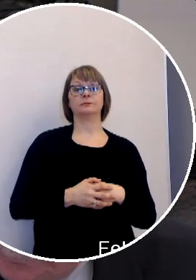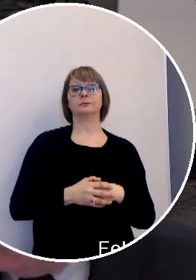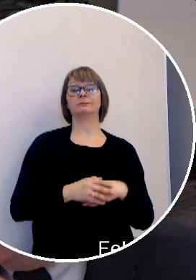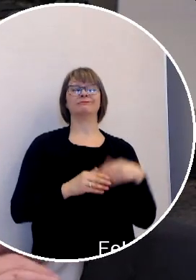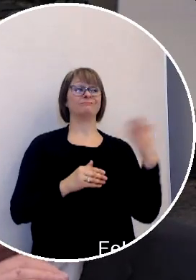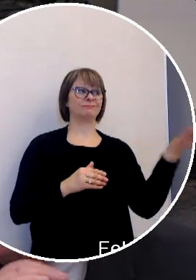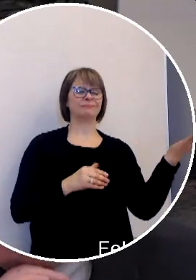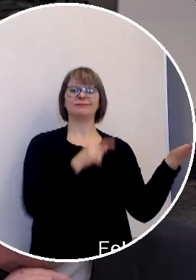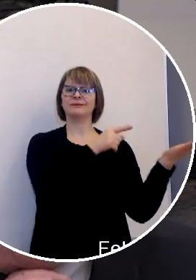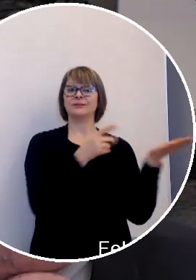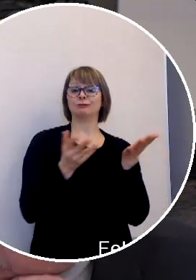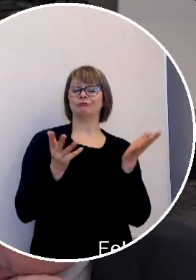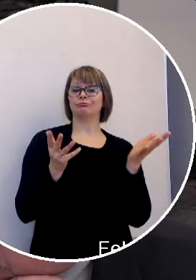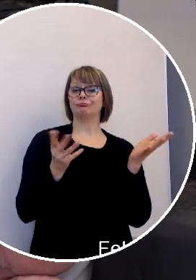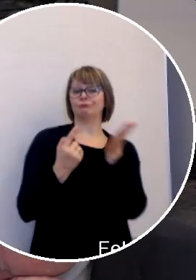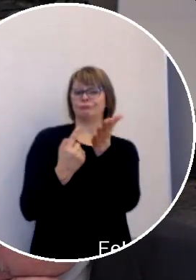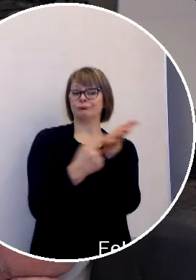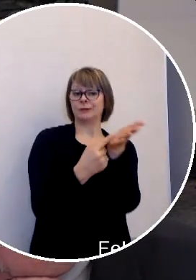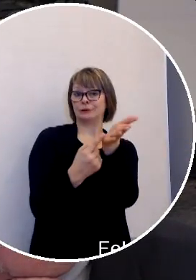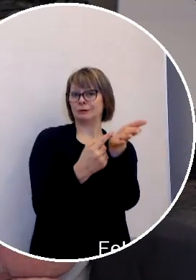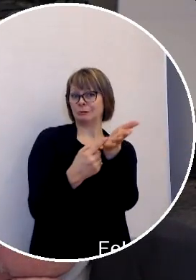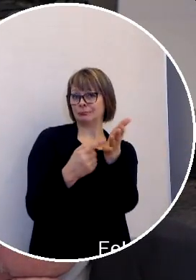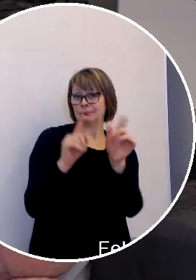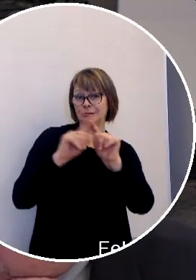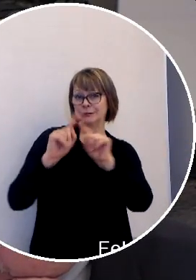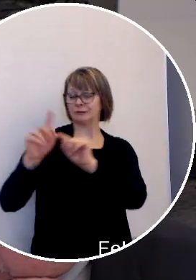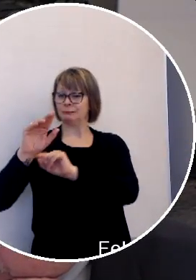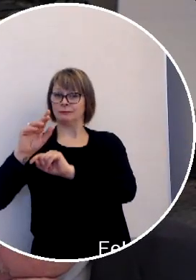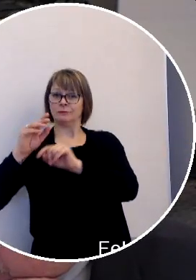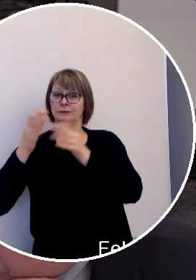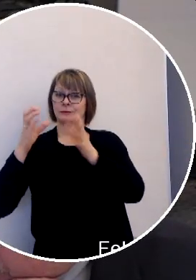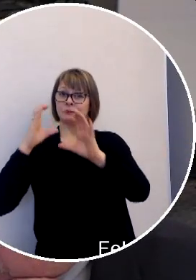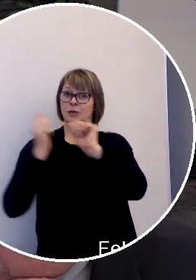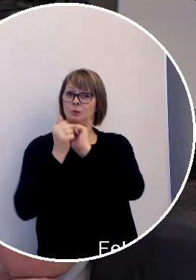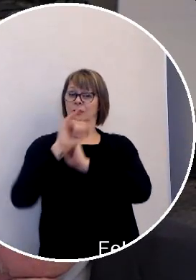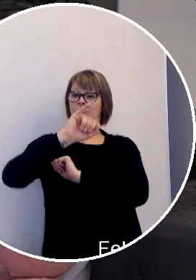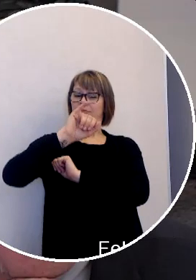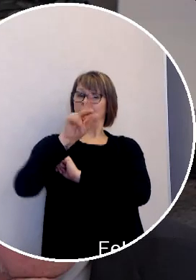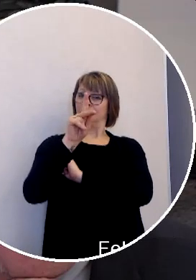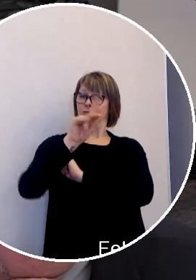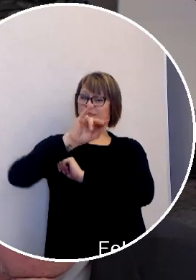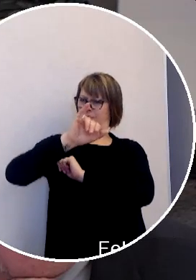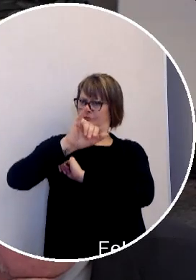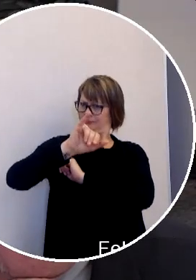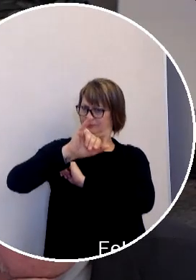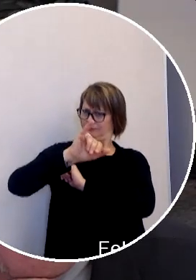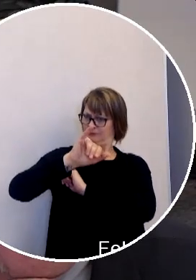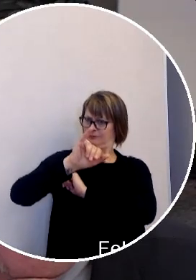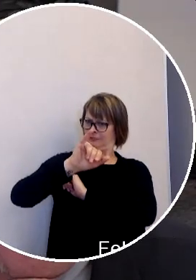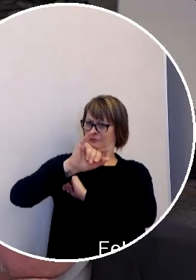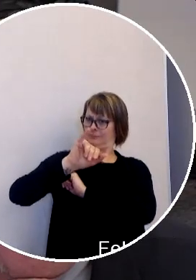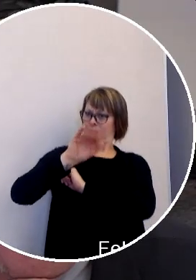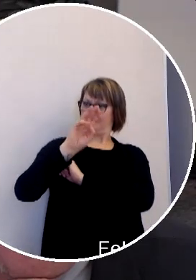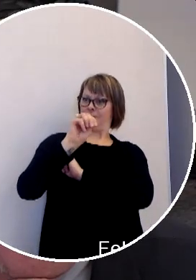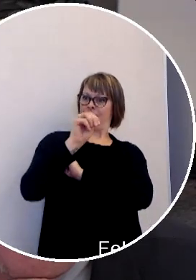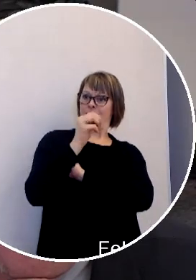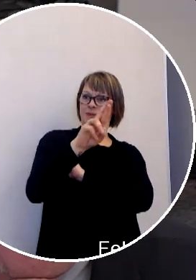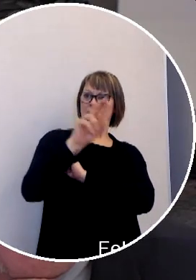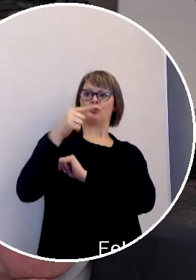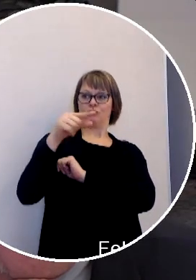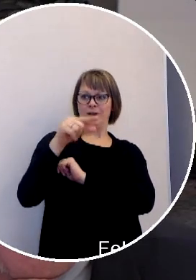Mr. Steve Green spoke to his conversations with Mr. Ken Hopkins at the School Lunch Association